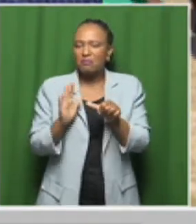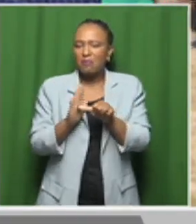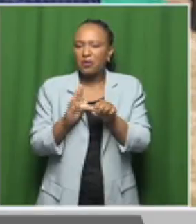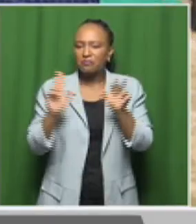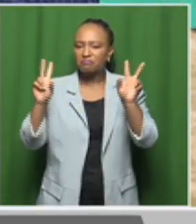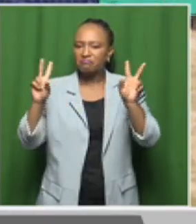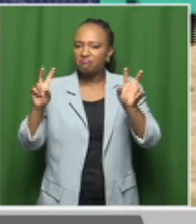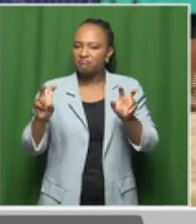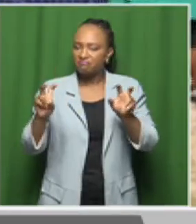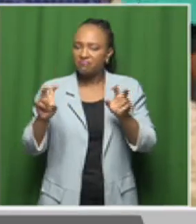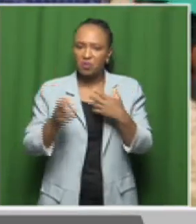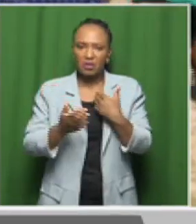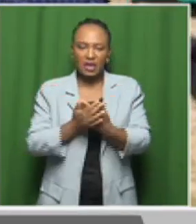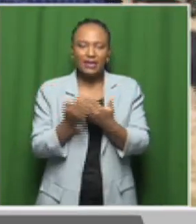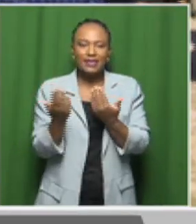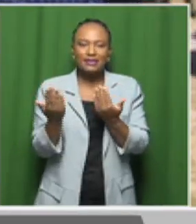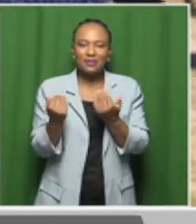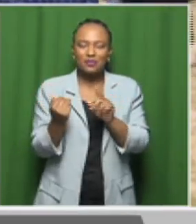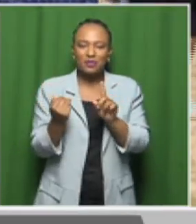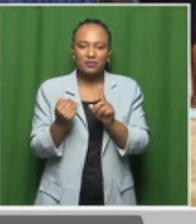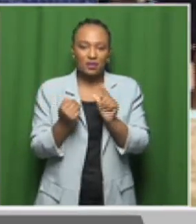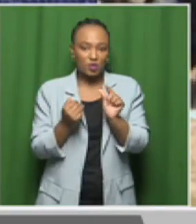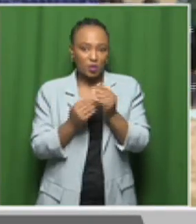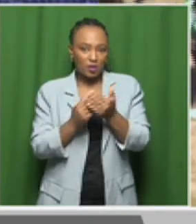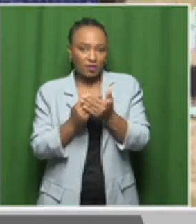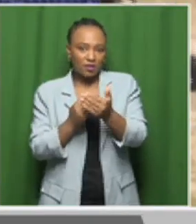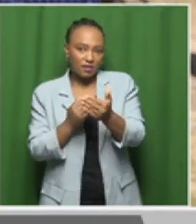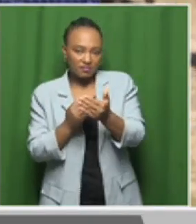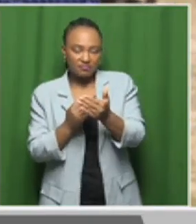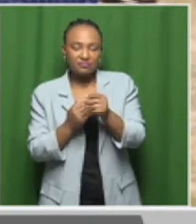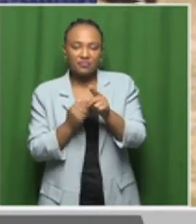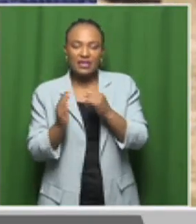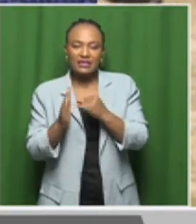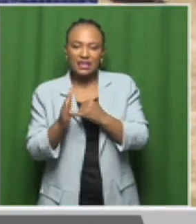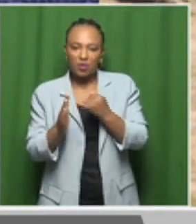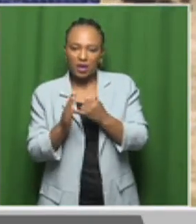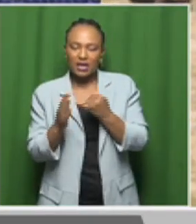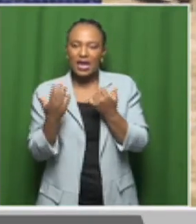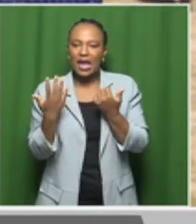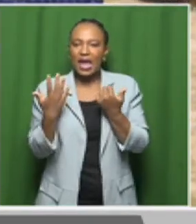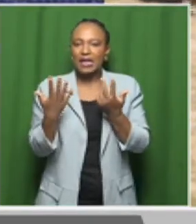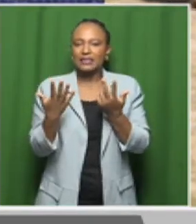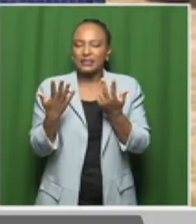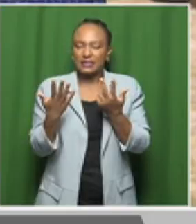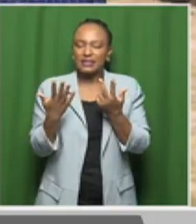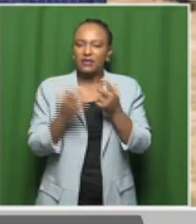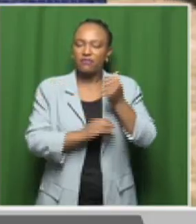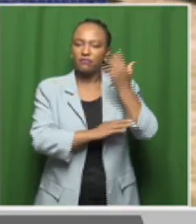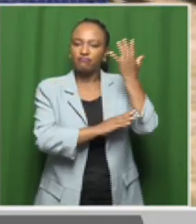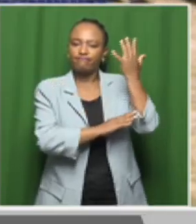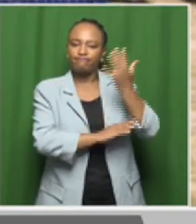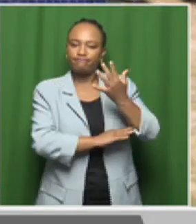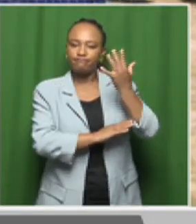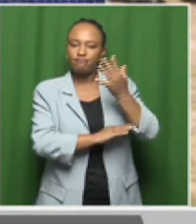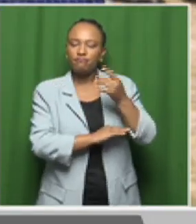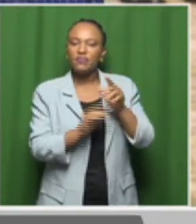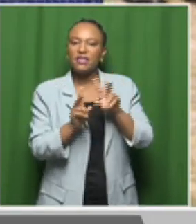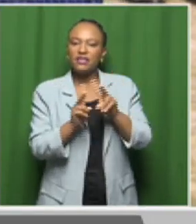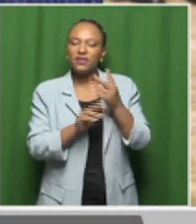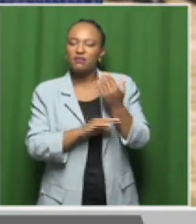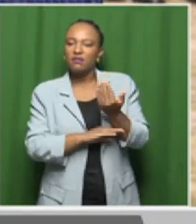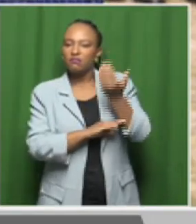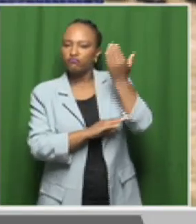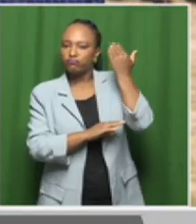else can we expect as we edge closer? I know that the key January 8th statement, different to the previous January 8th statement, of course,